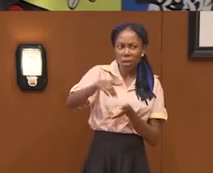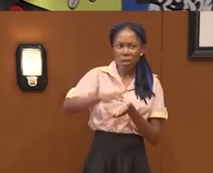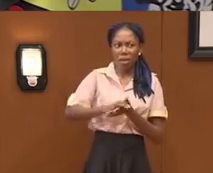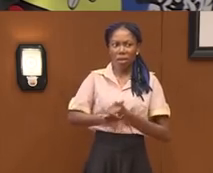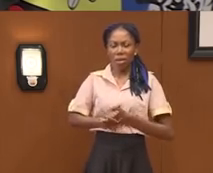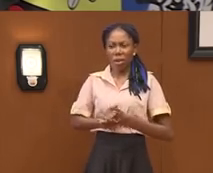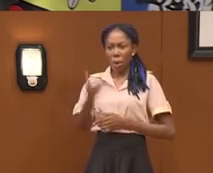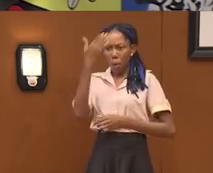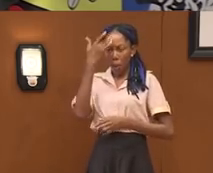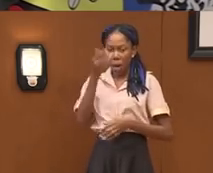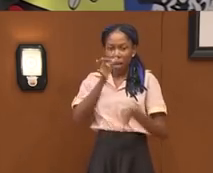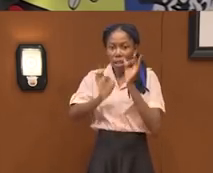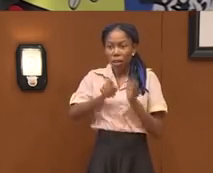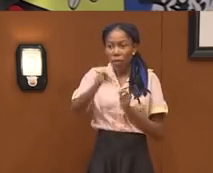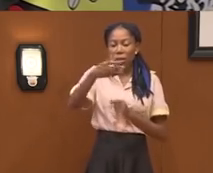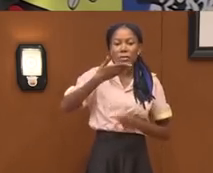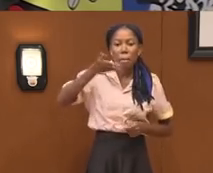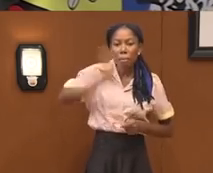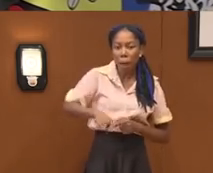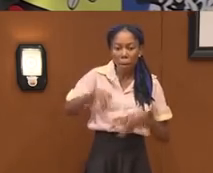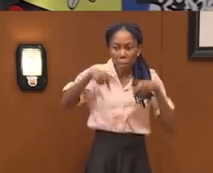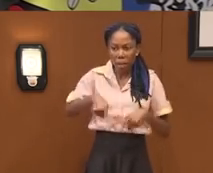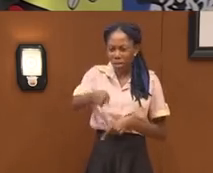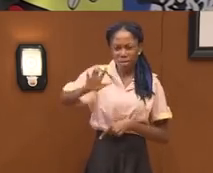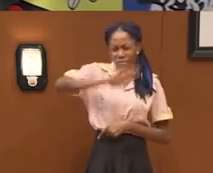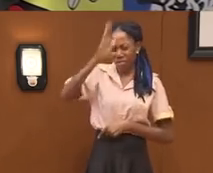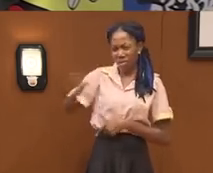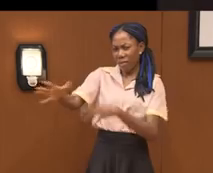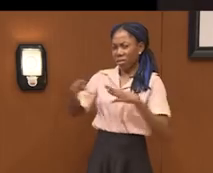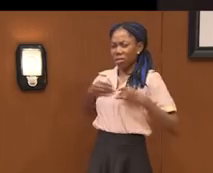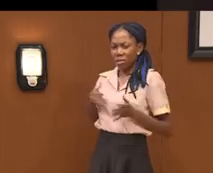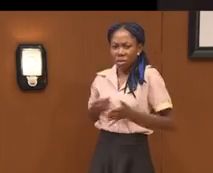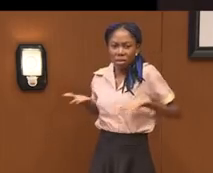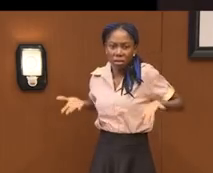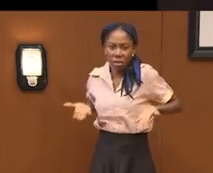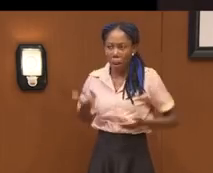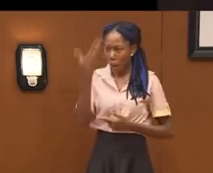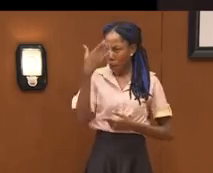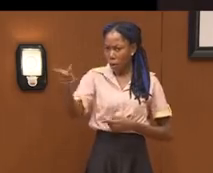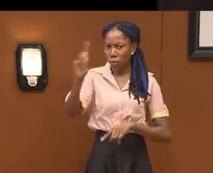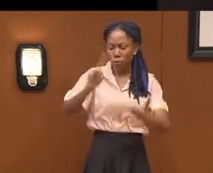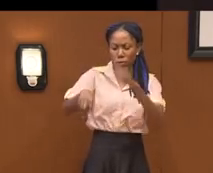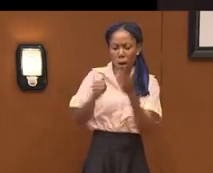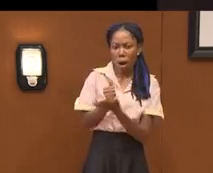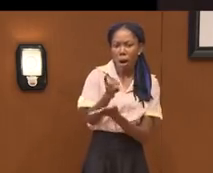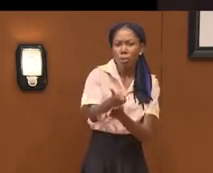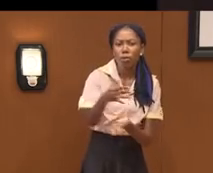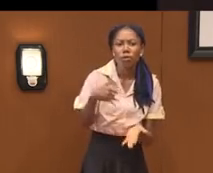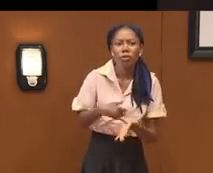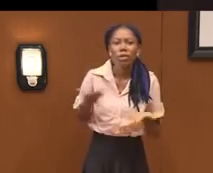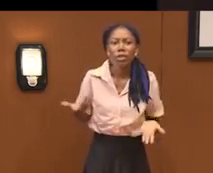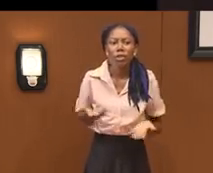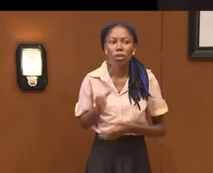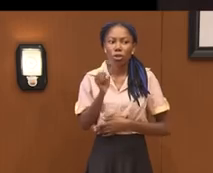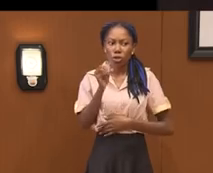will not accept to have collected it from you because he knows you cannot prove it that he collected that sum. So if there's anything